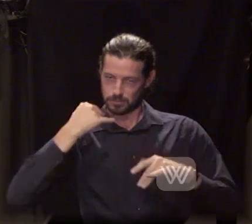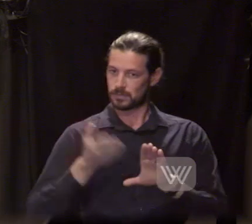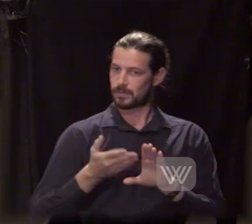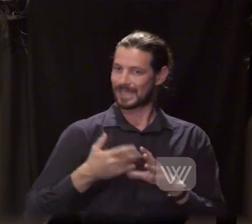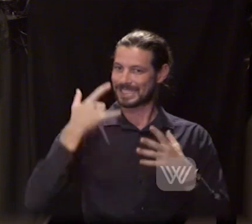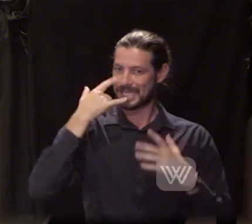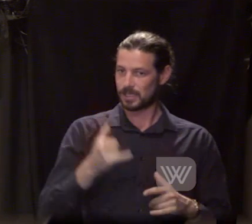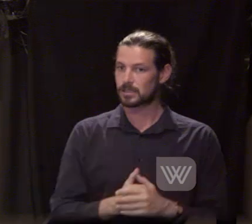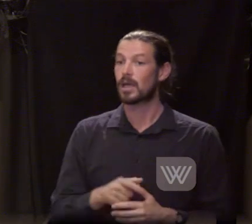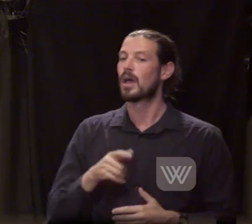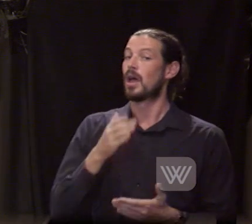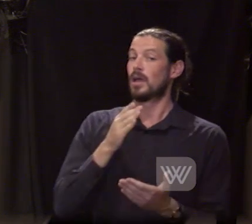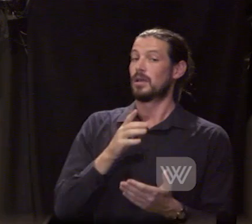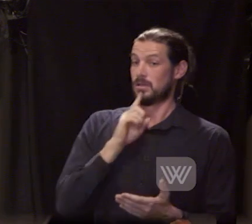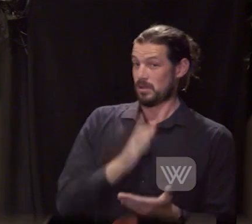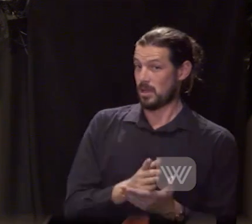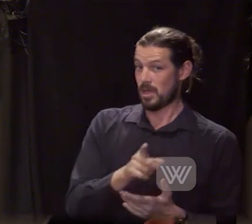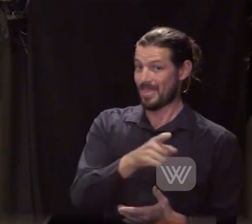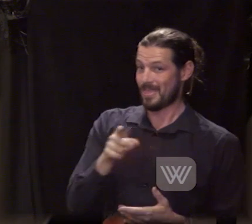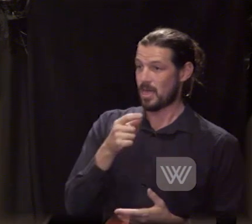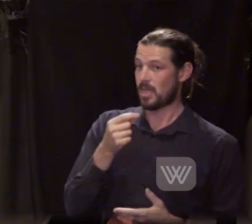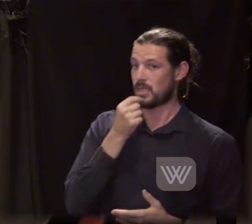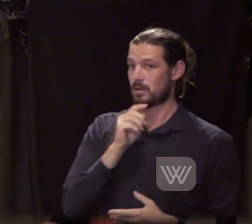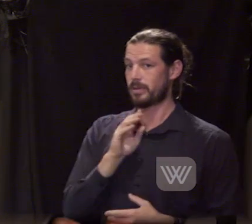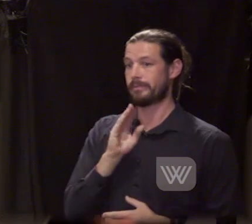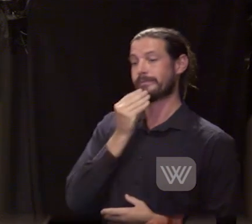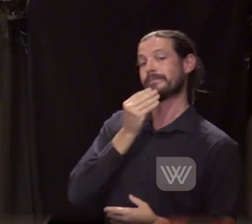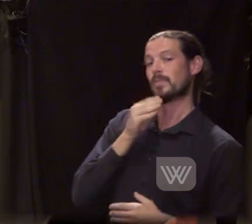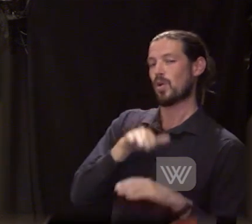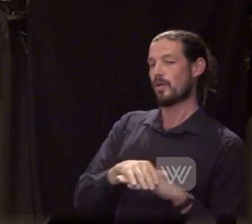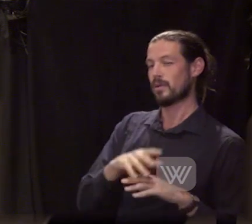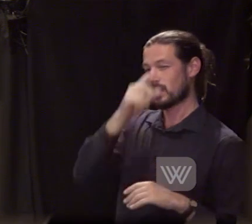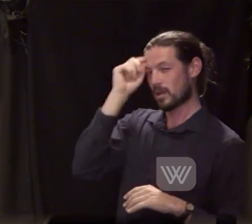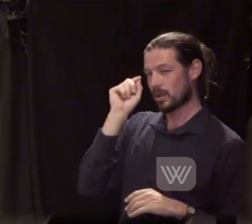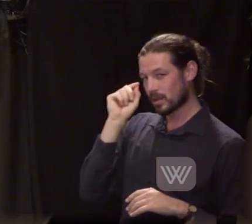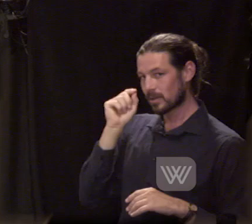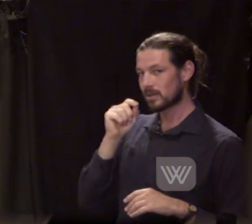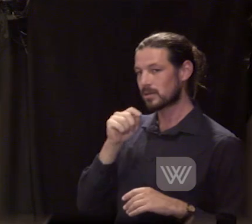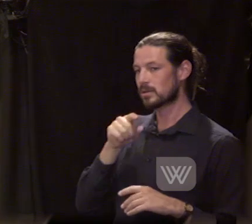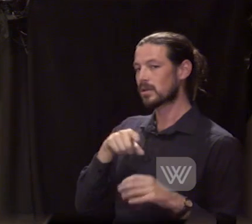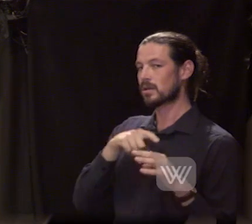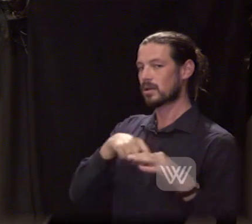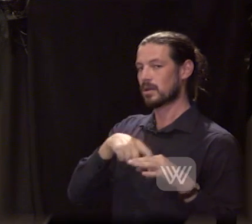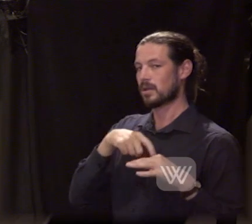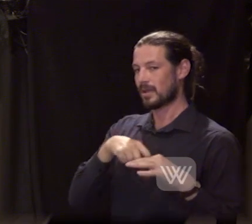you exactly what they're looking for, because I don't think they want you to know what you have in you necessarily.